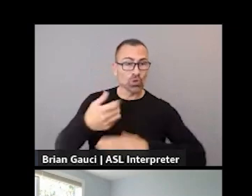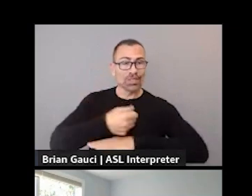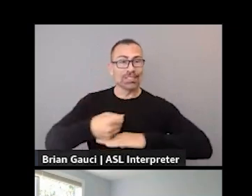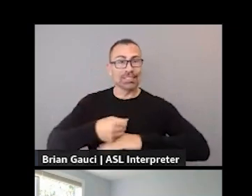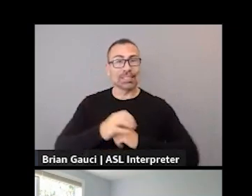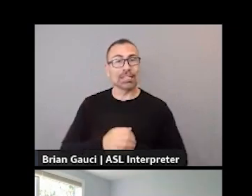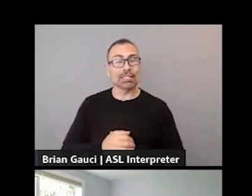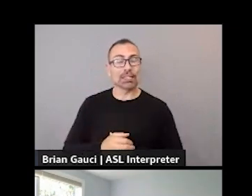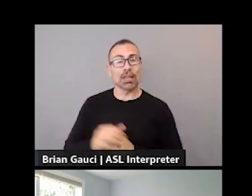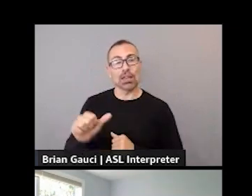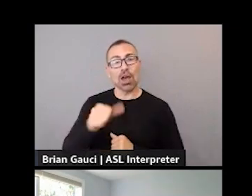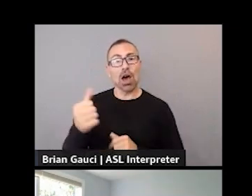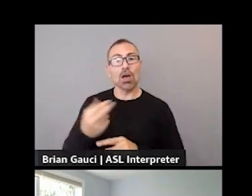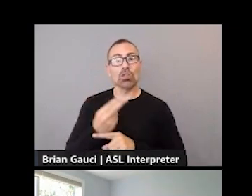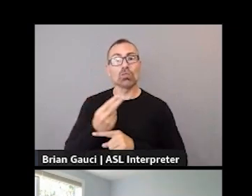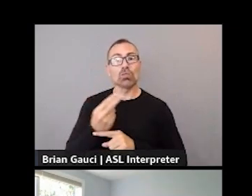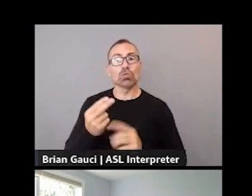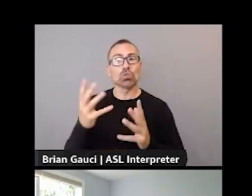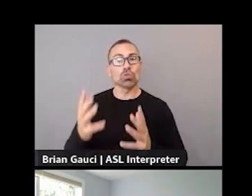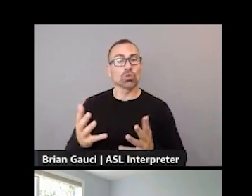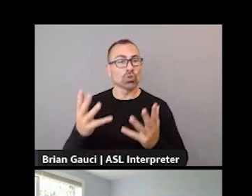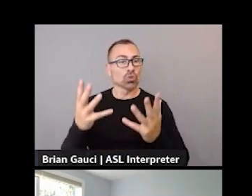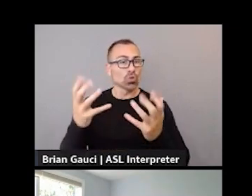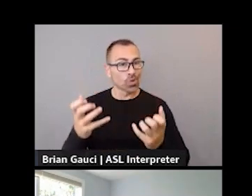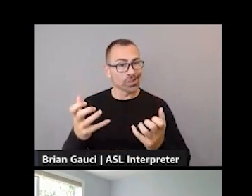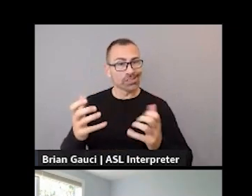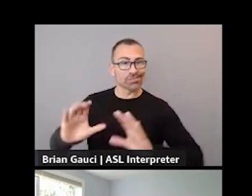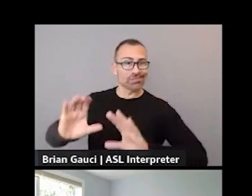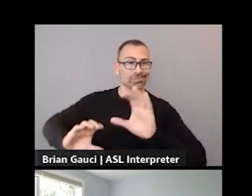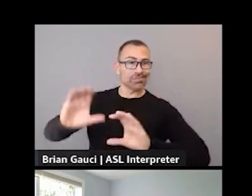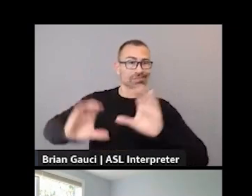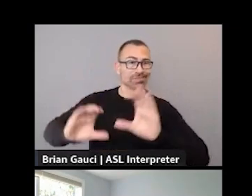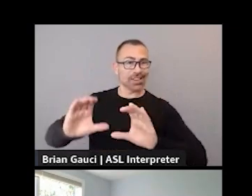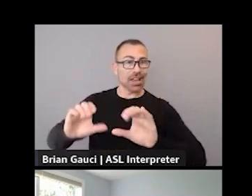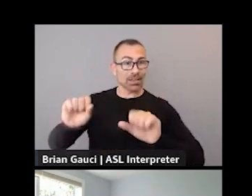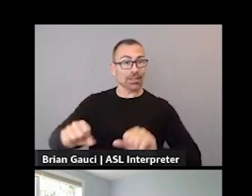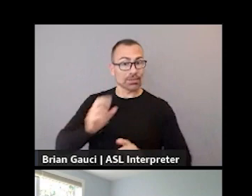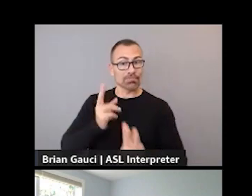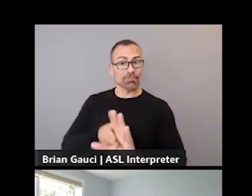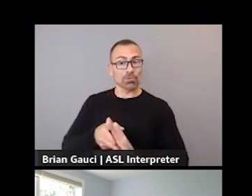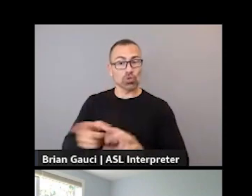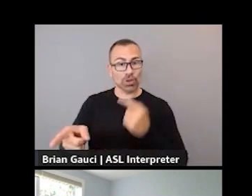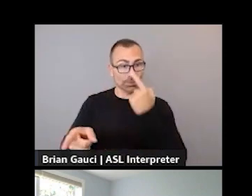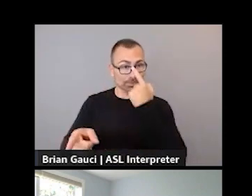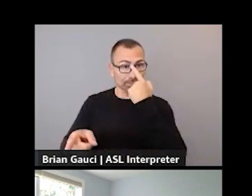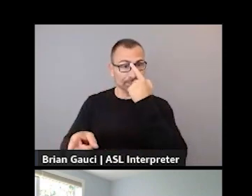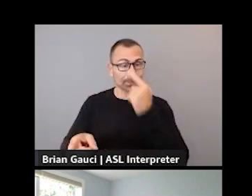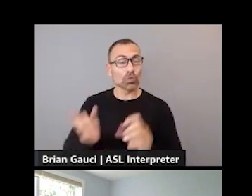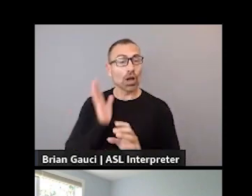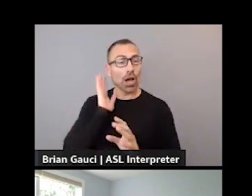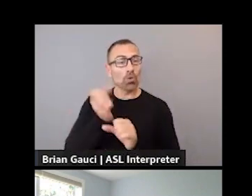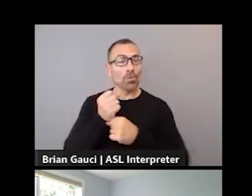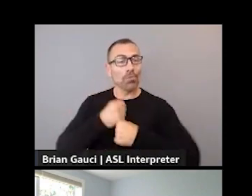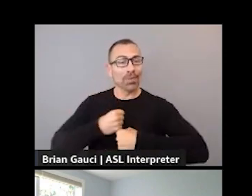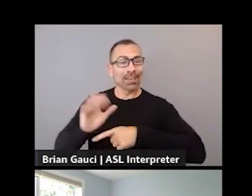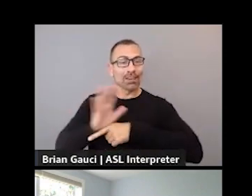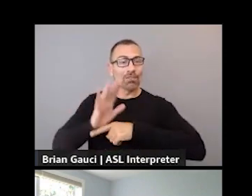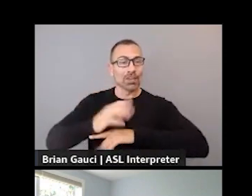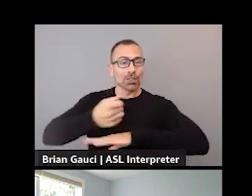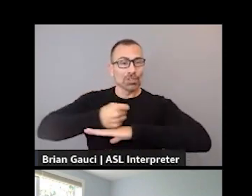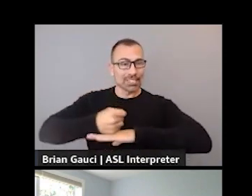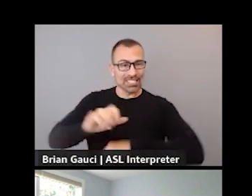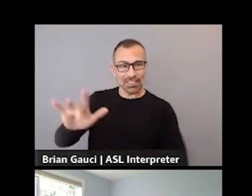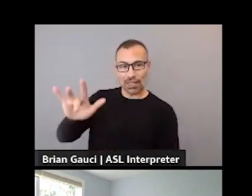fellow users who want to chat with me can join me. So I'm going to create a video stage. And if I click video